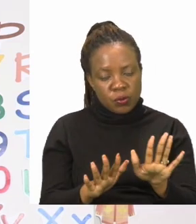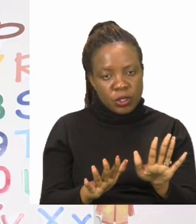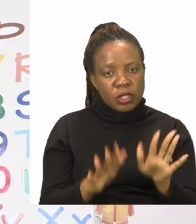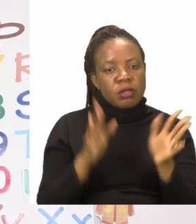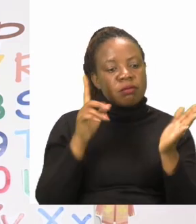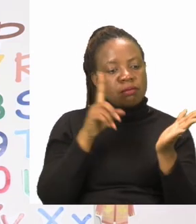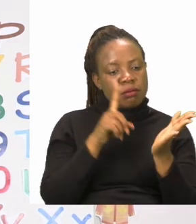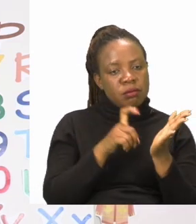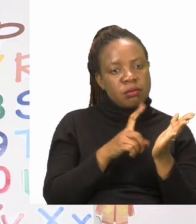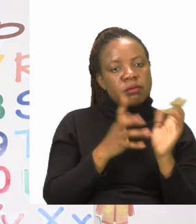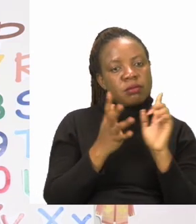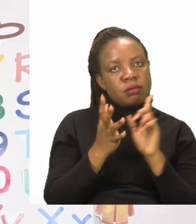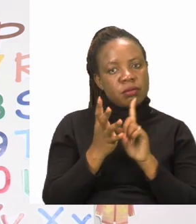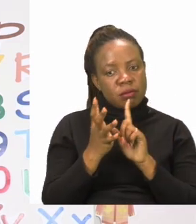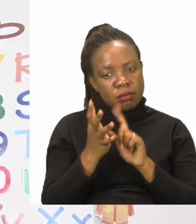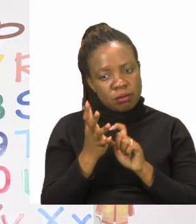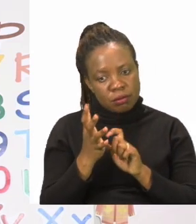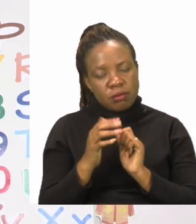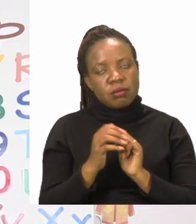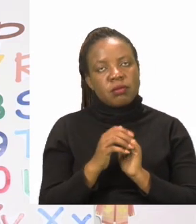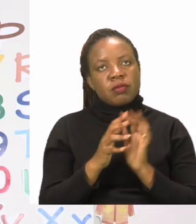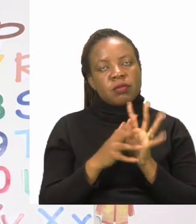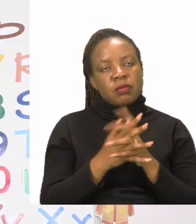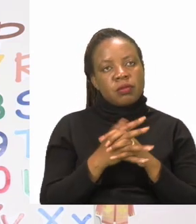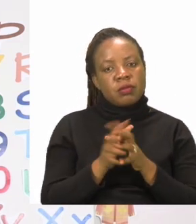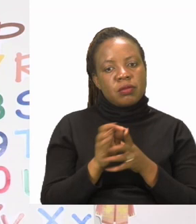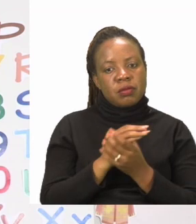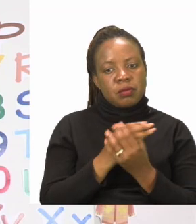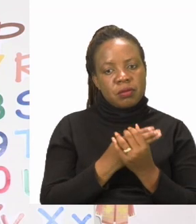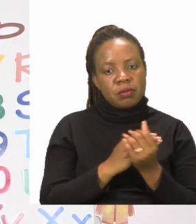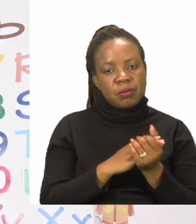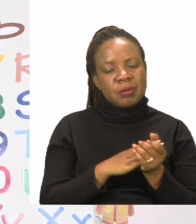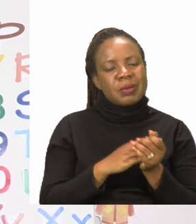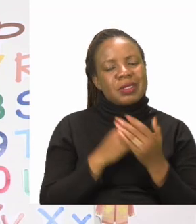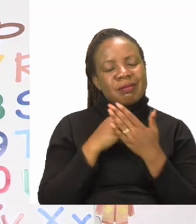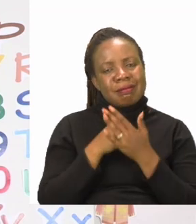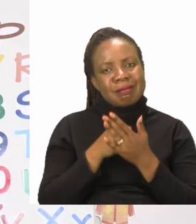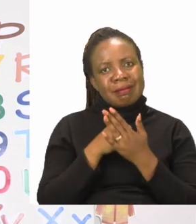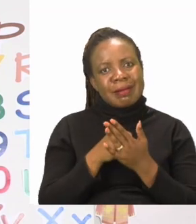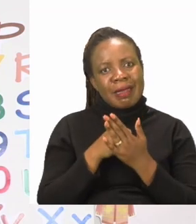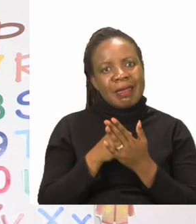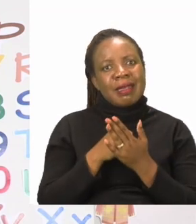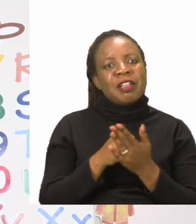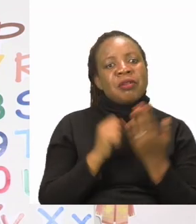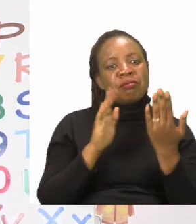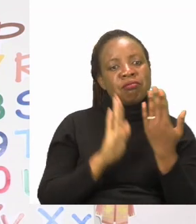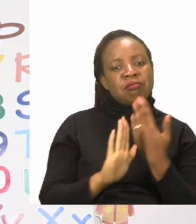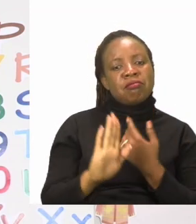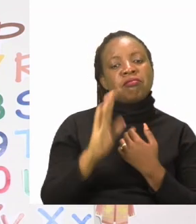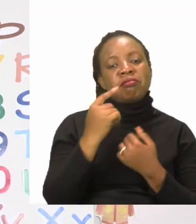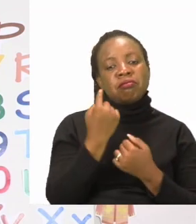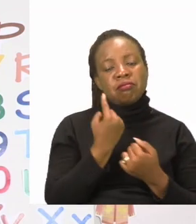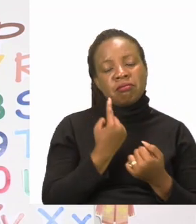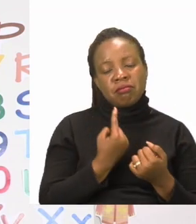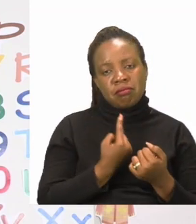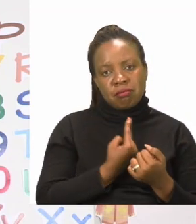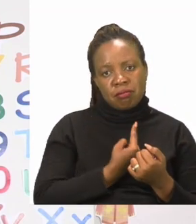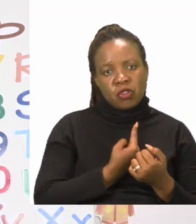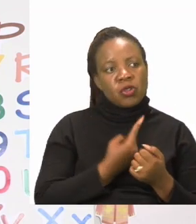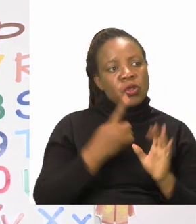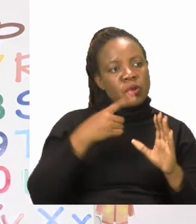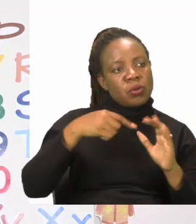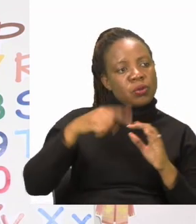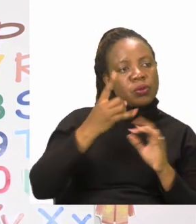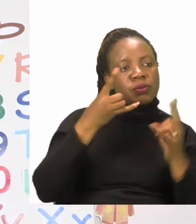can to stay safe. Wear a mask when you go outside and make sure that you sanitize as regularly as